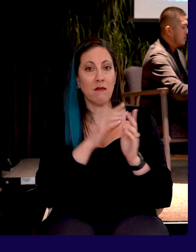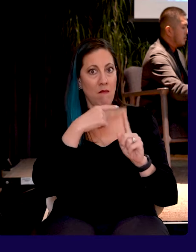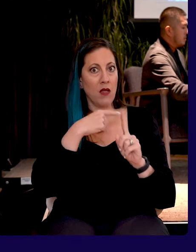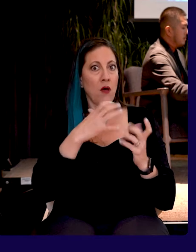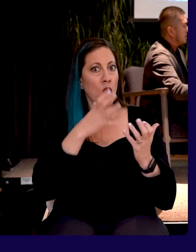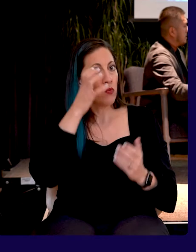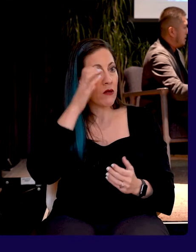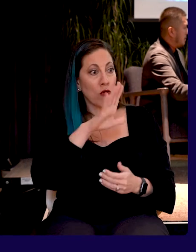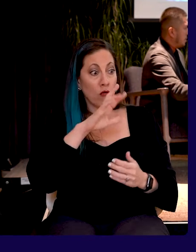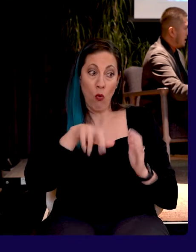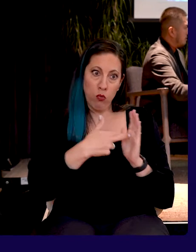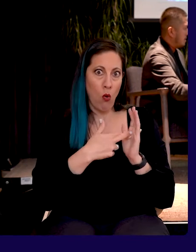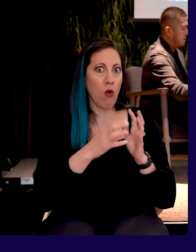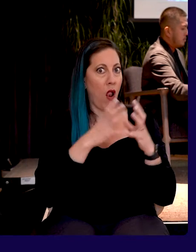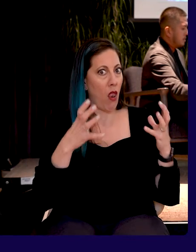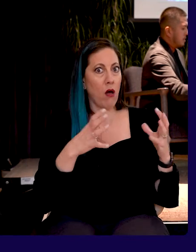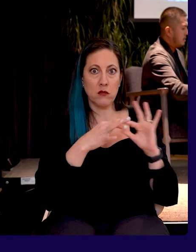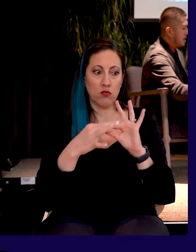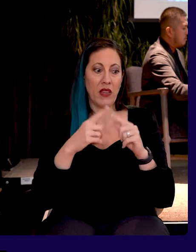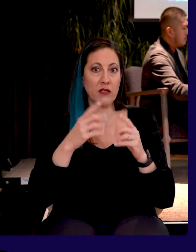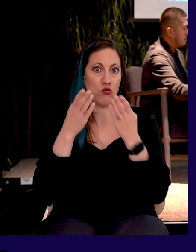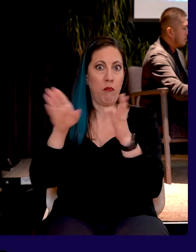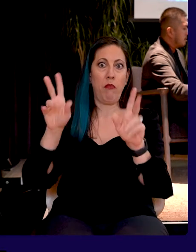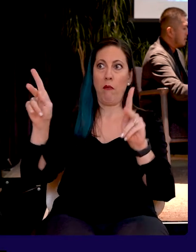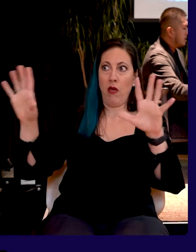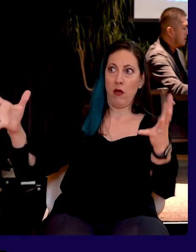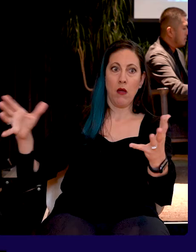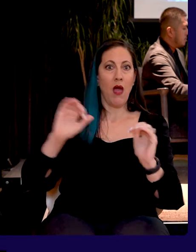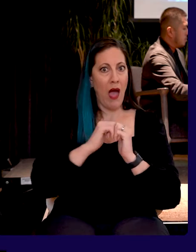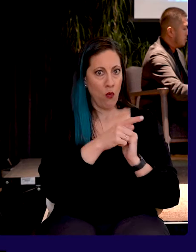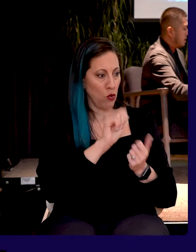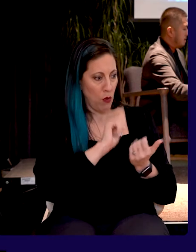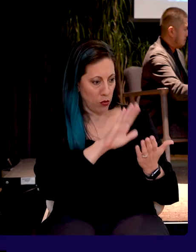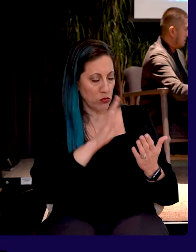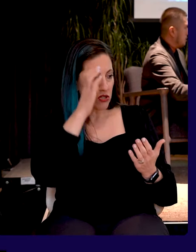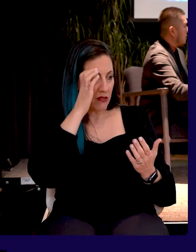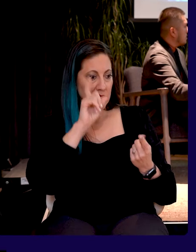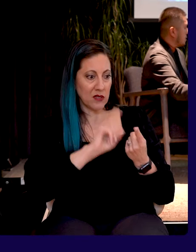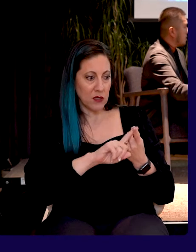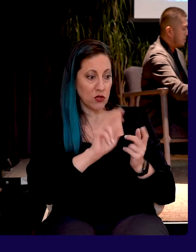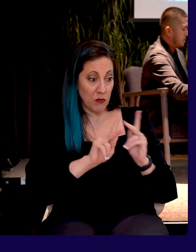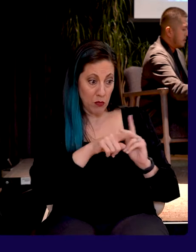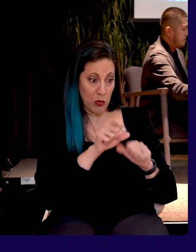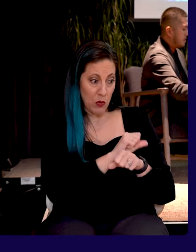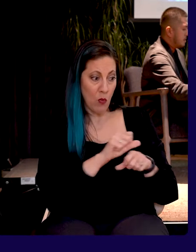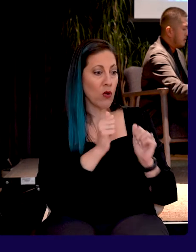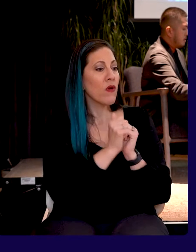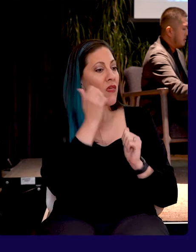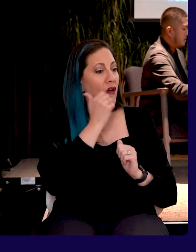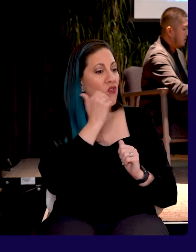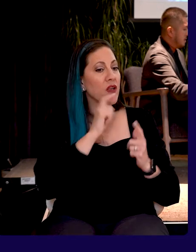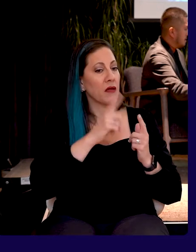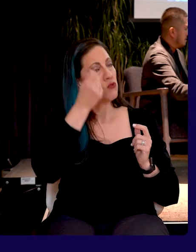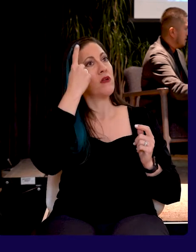role deals with the public and folks outside of your organization, how do you approach listening to the folks that you work with on a daily basis to